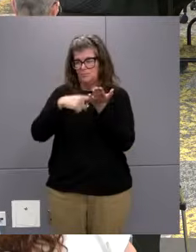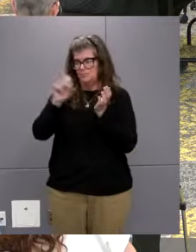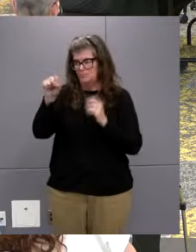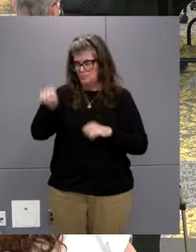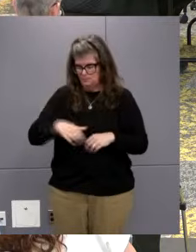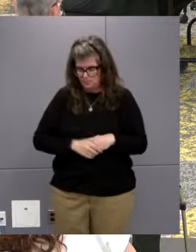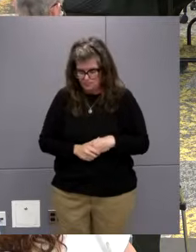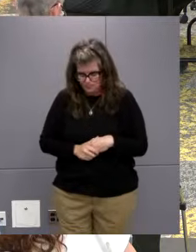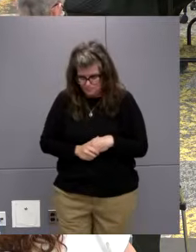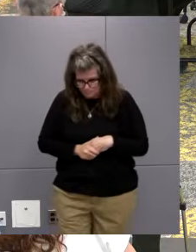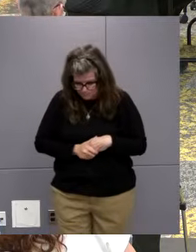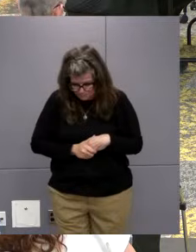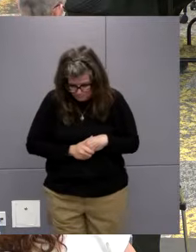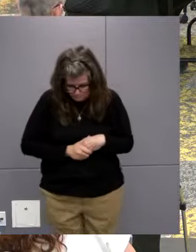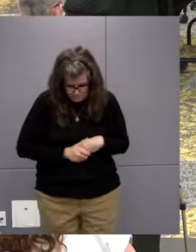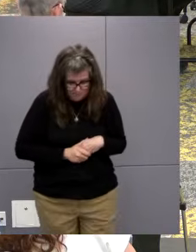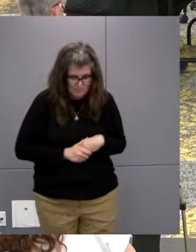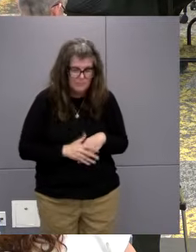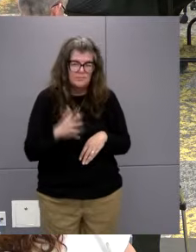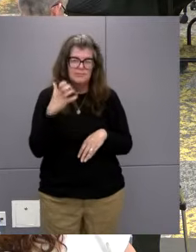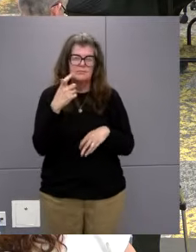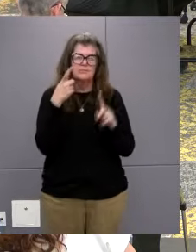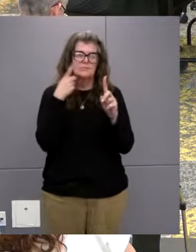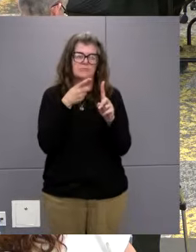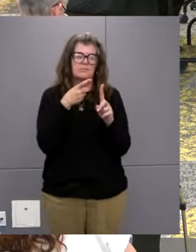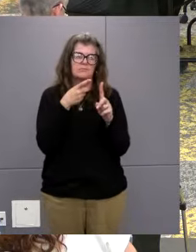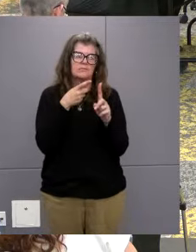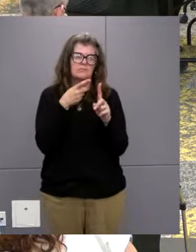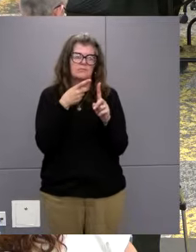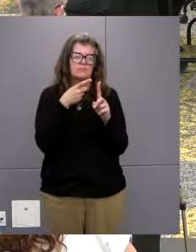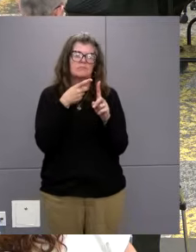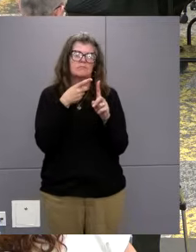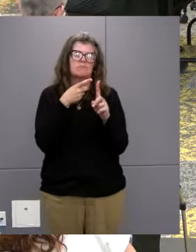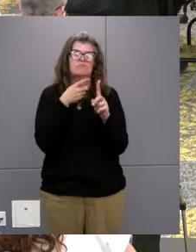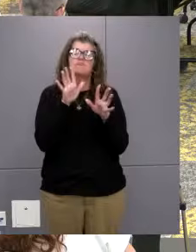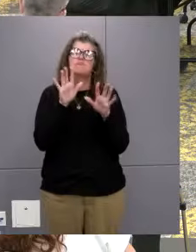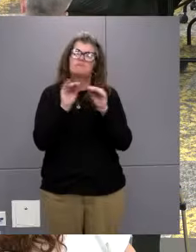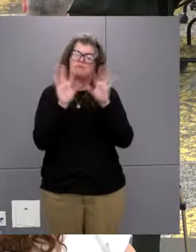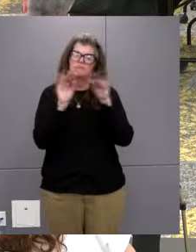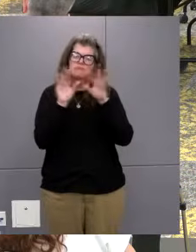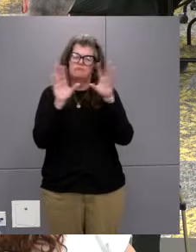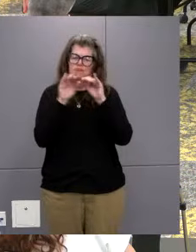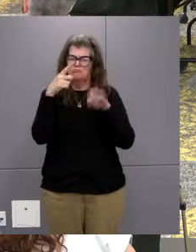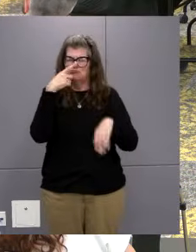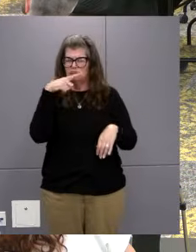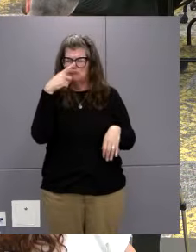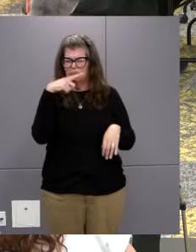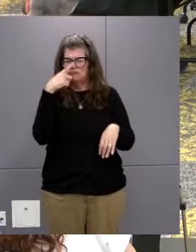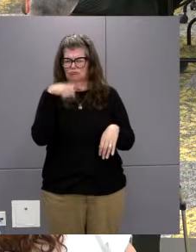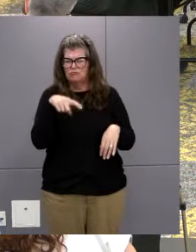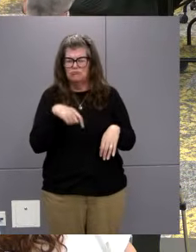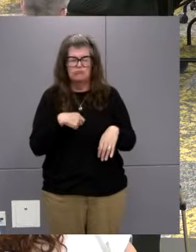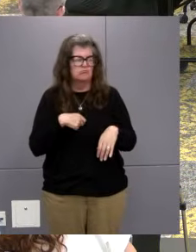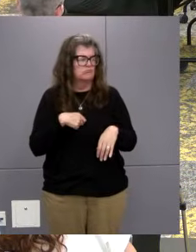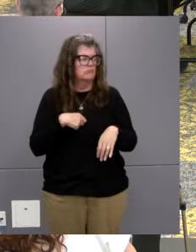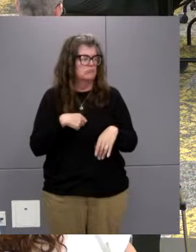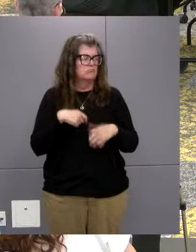ahead. I just want a point of clarification. We did cross